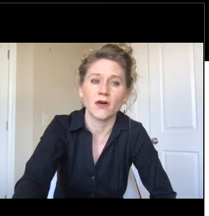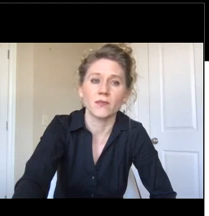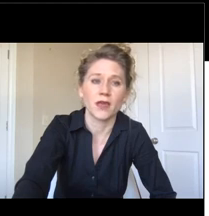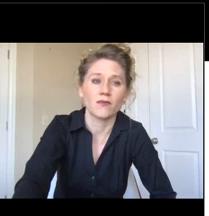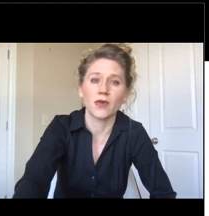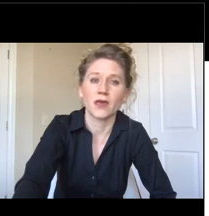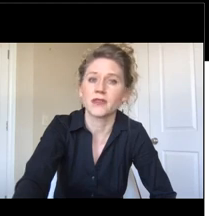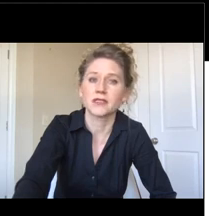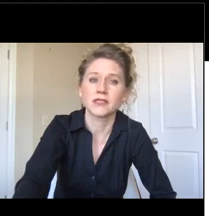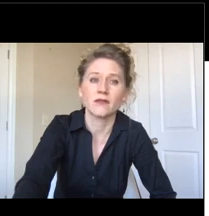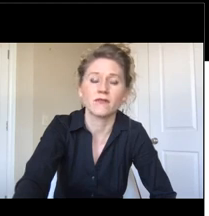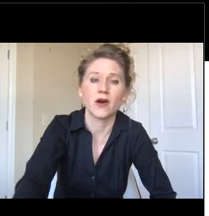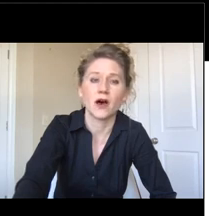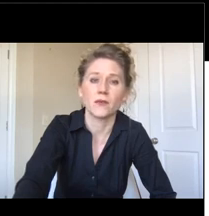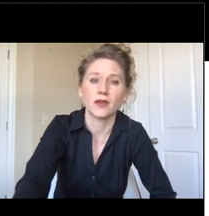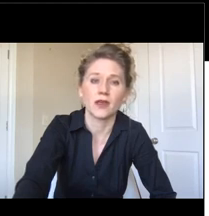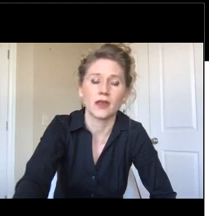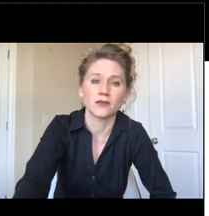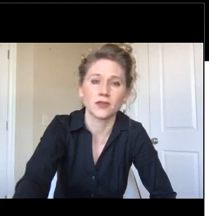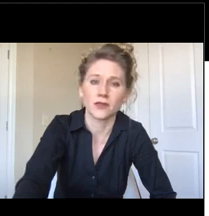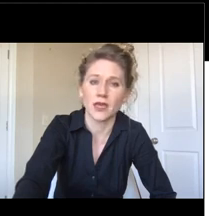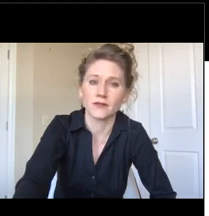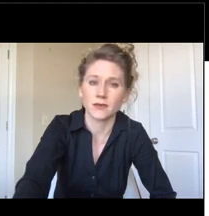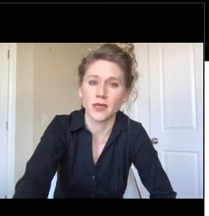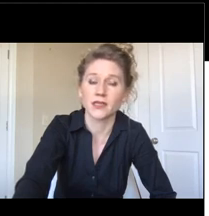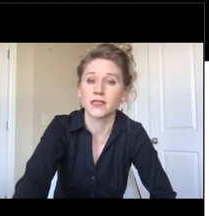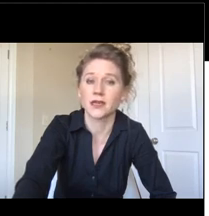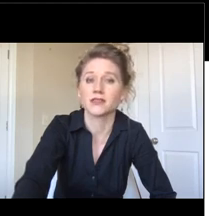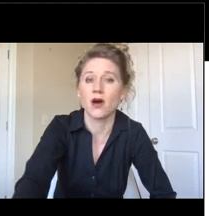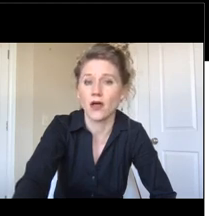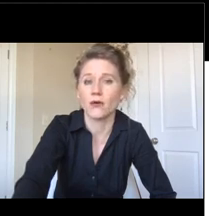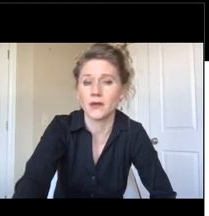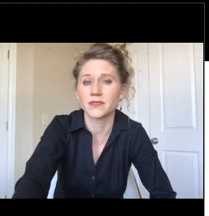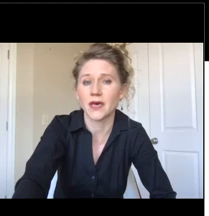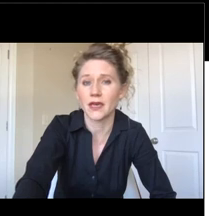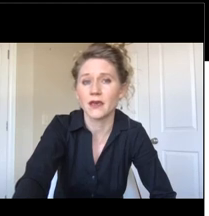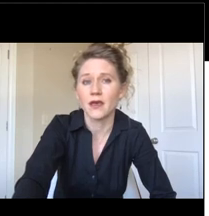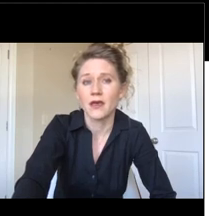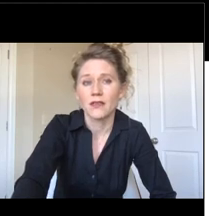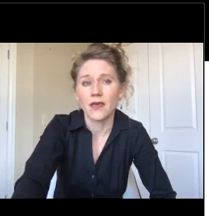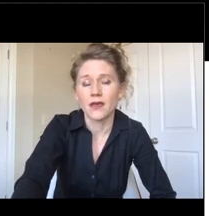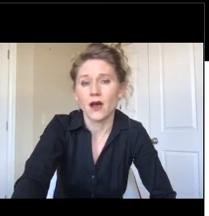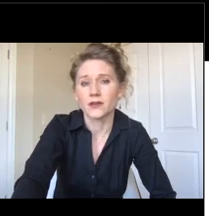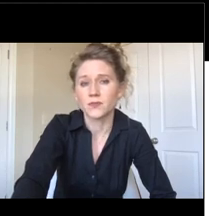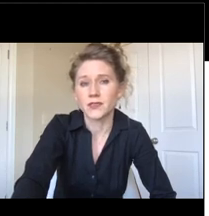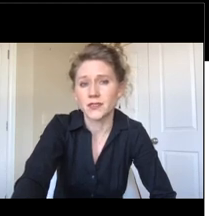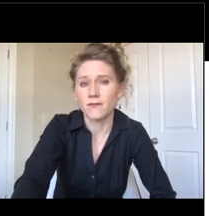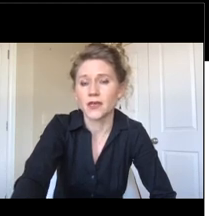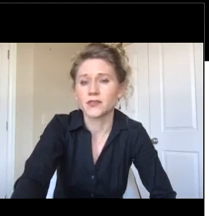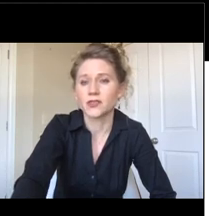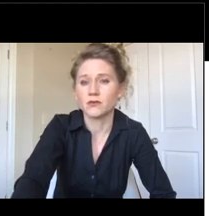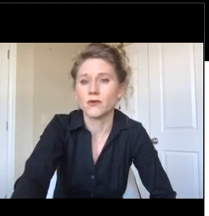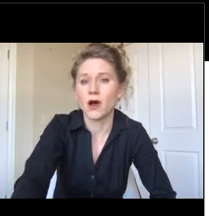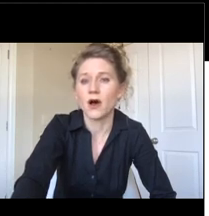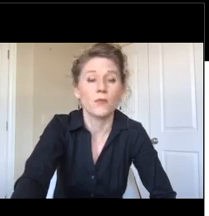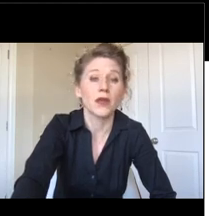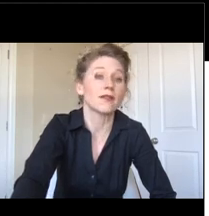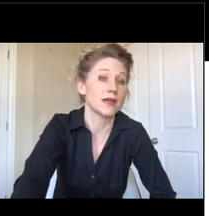their asphalt pavement with this stuff, and certainly have some case studies on the website that are specific